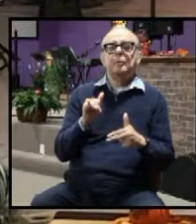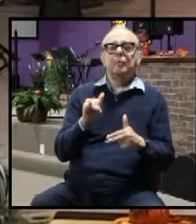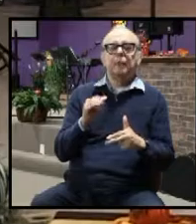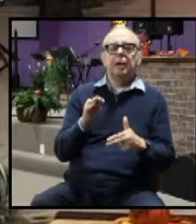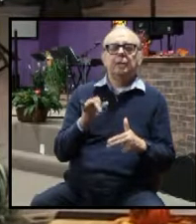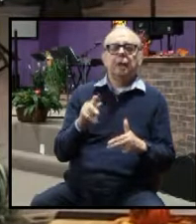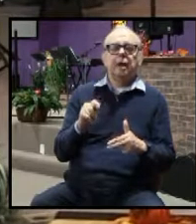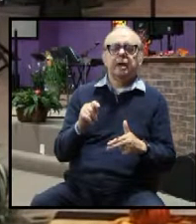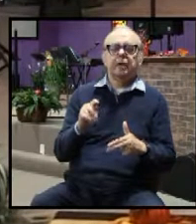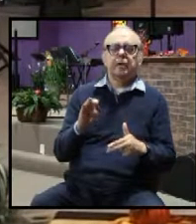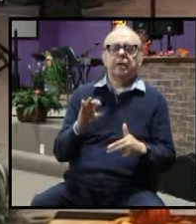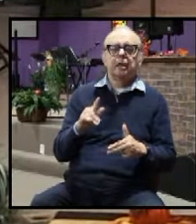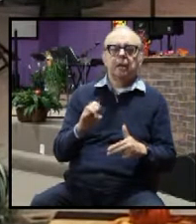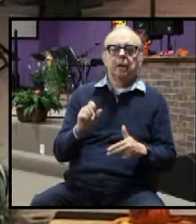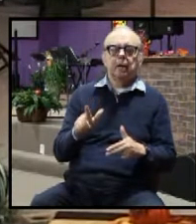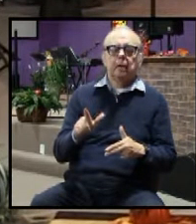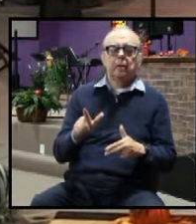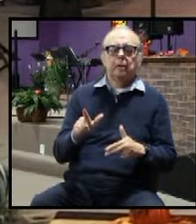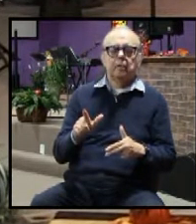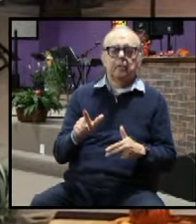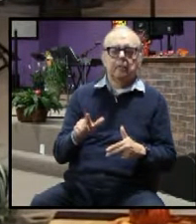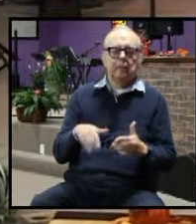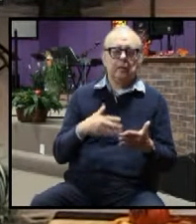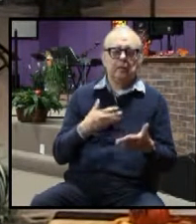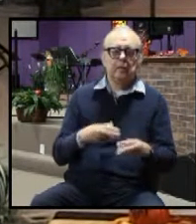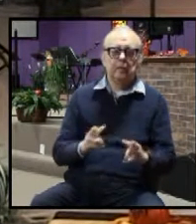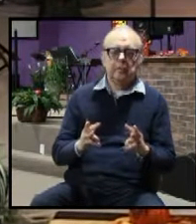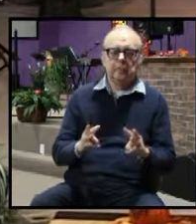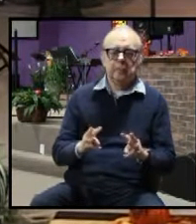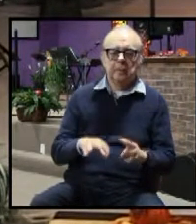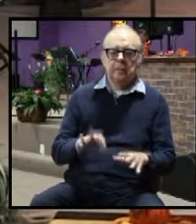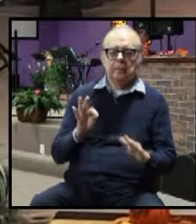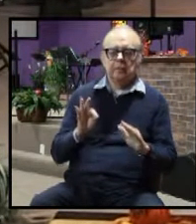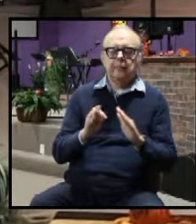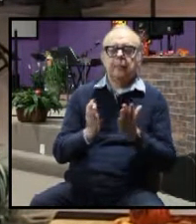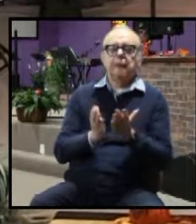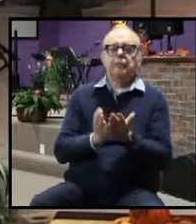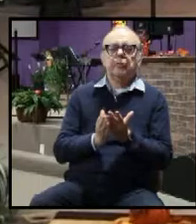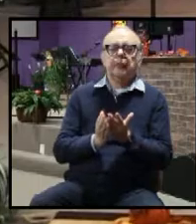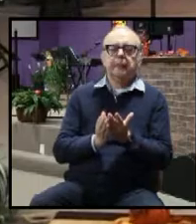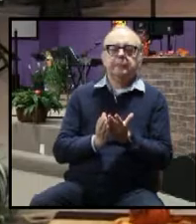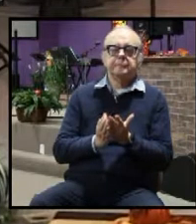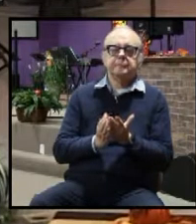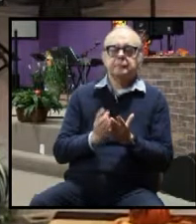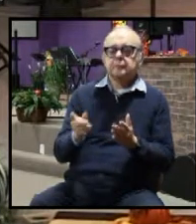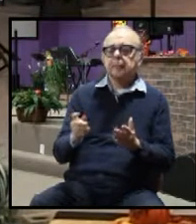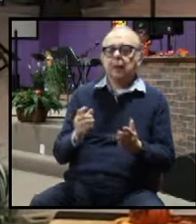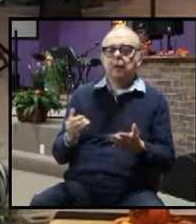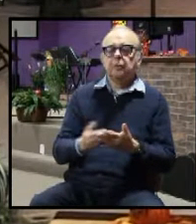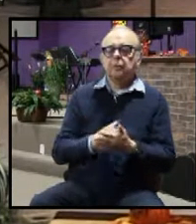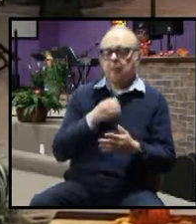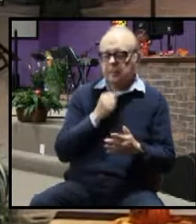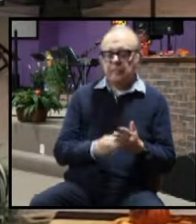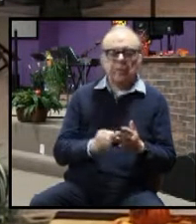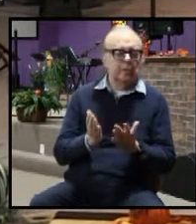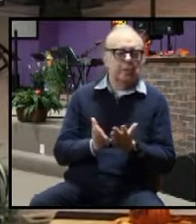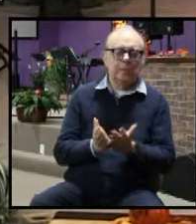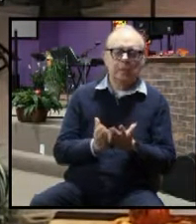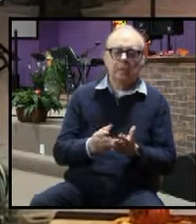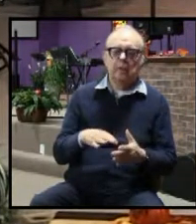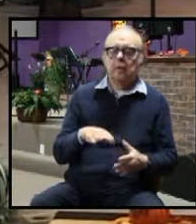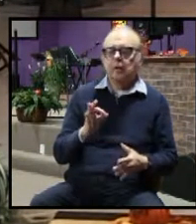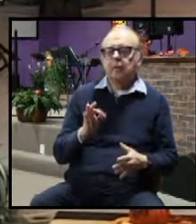approach. This is where you're going to find a lot of books out here right now that are New Age books. And they're trying to tell you all